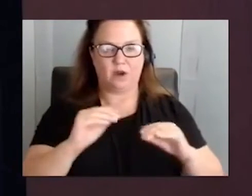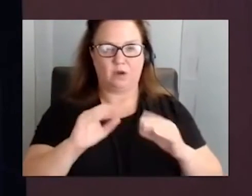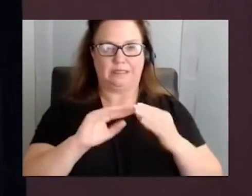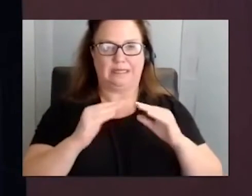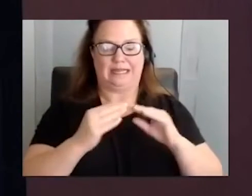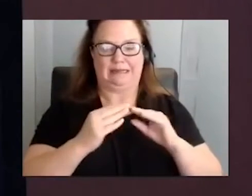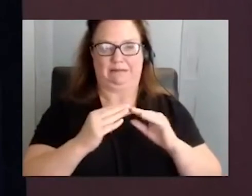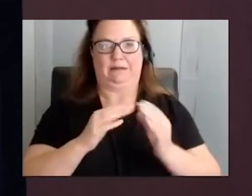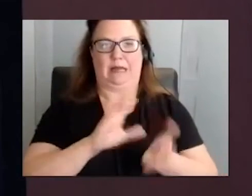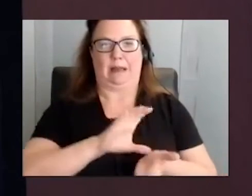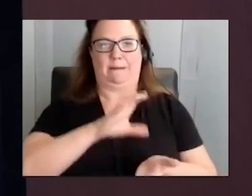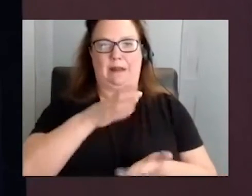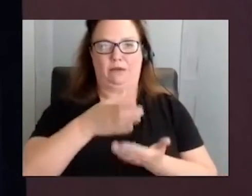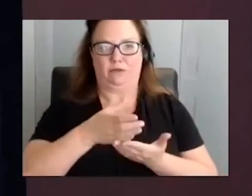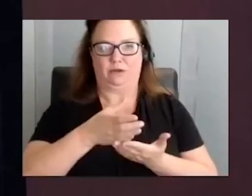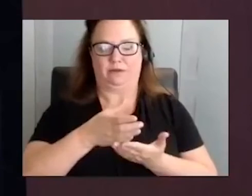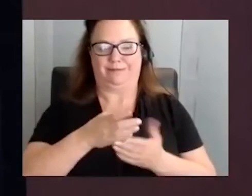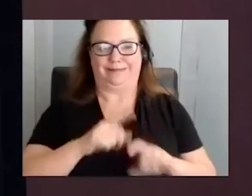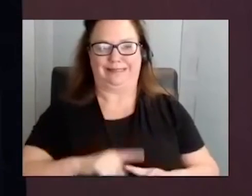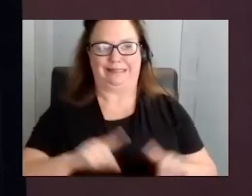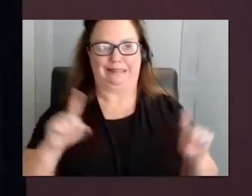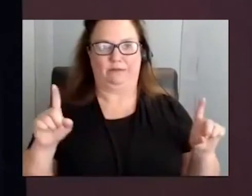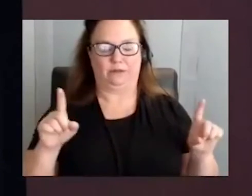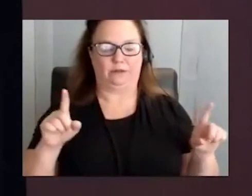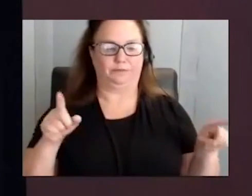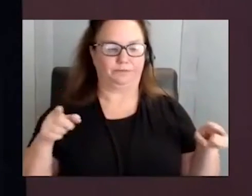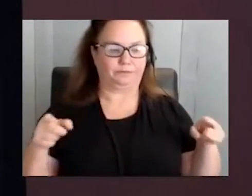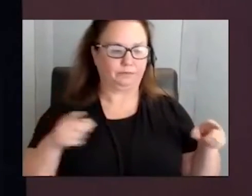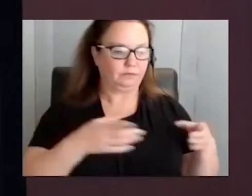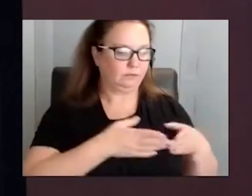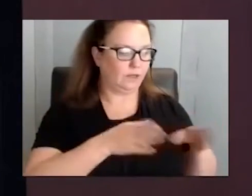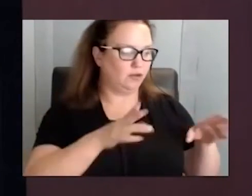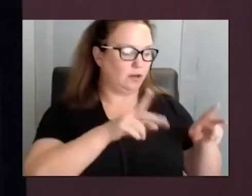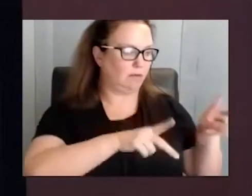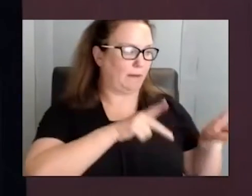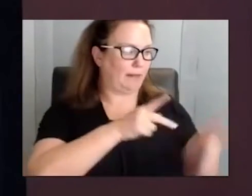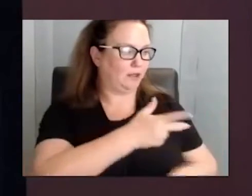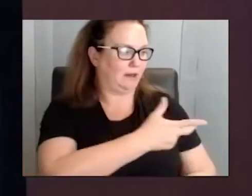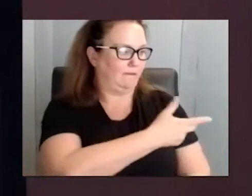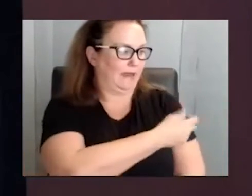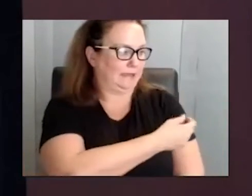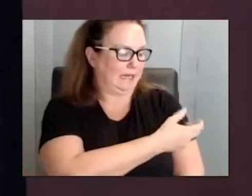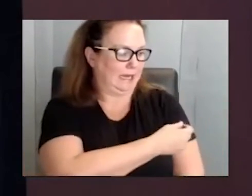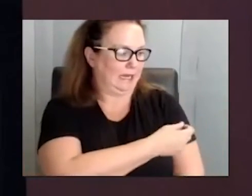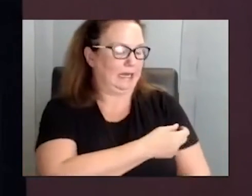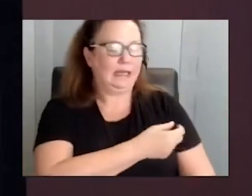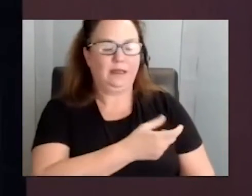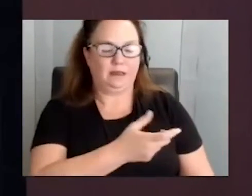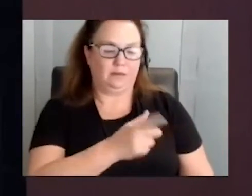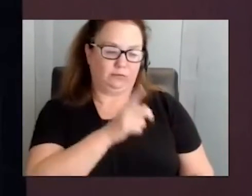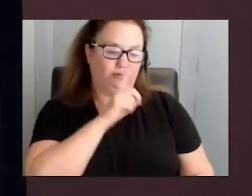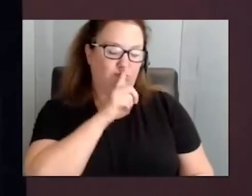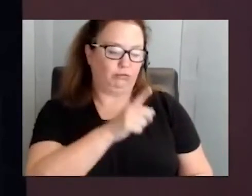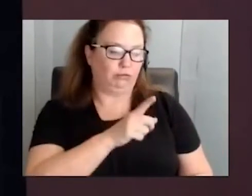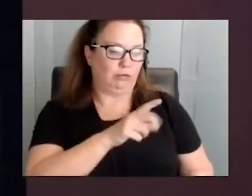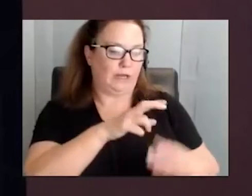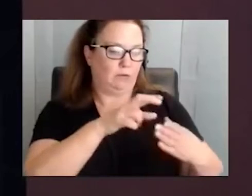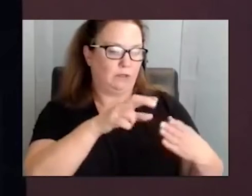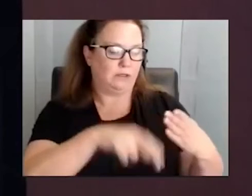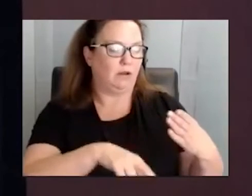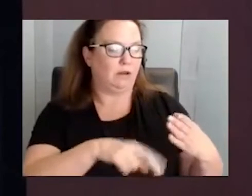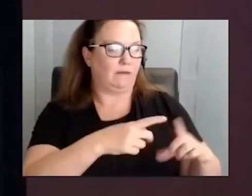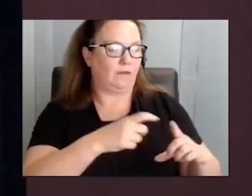significant difference between general population and vaccinated population, suggesting that it's truly a result of the